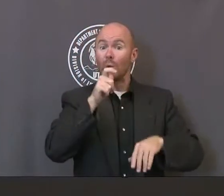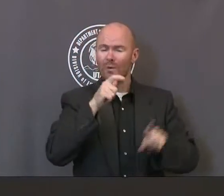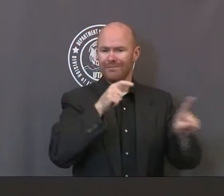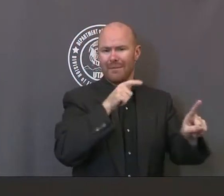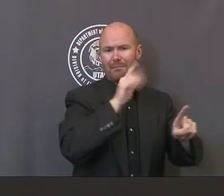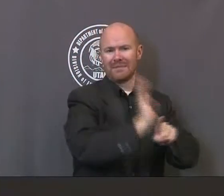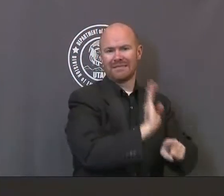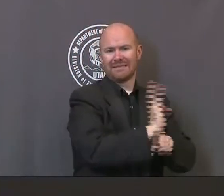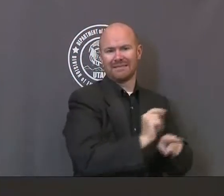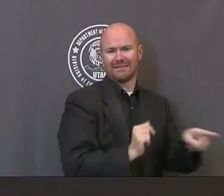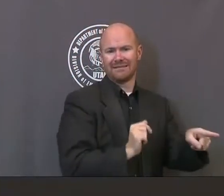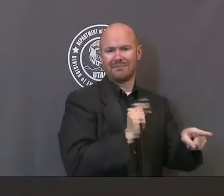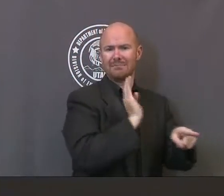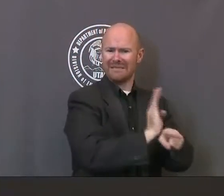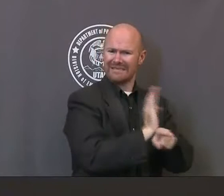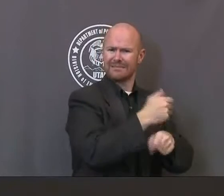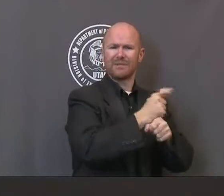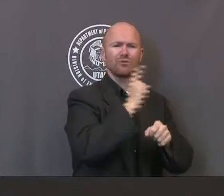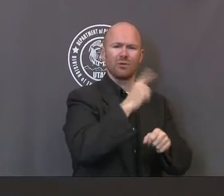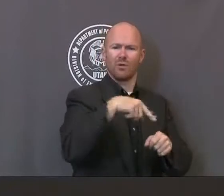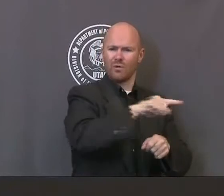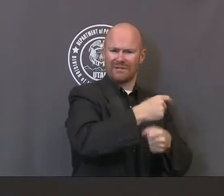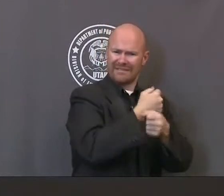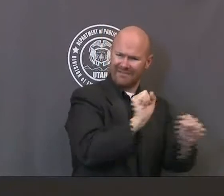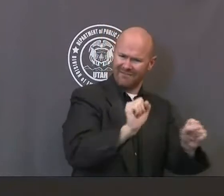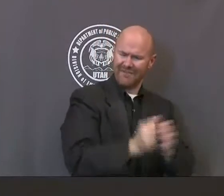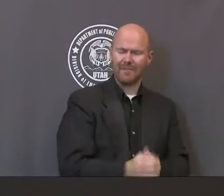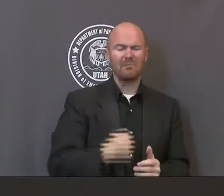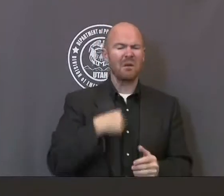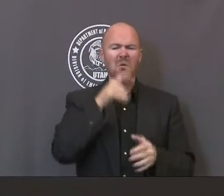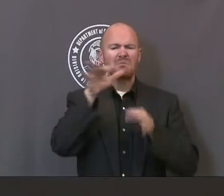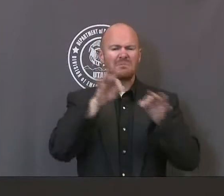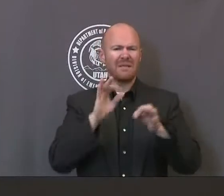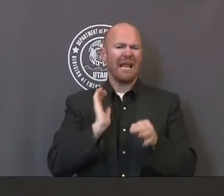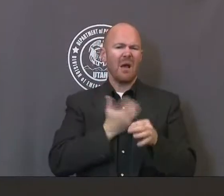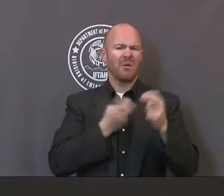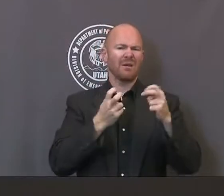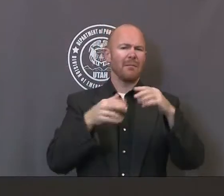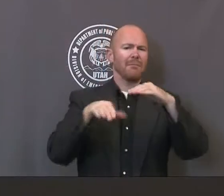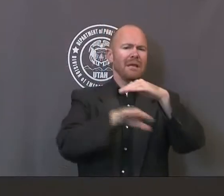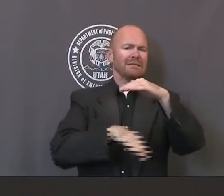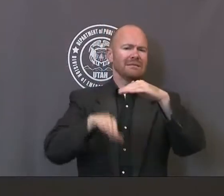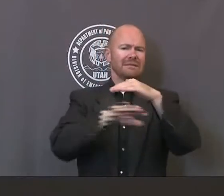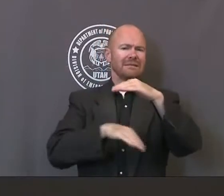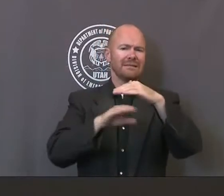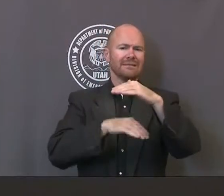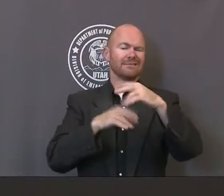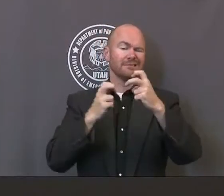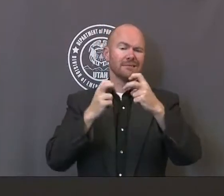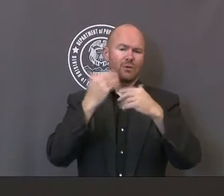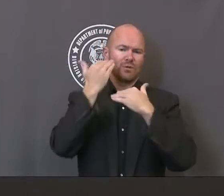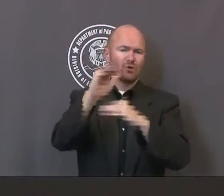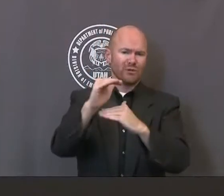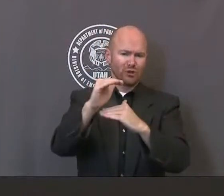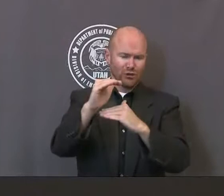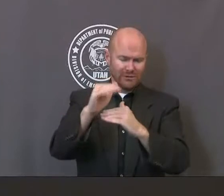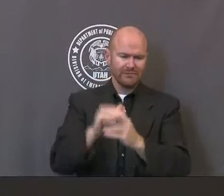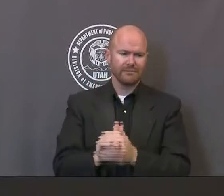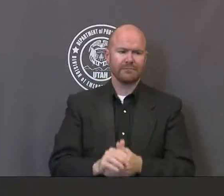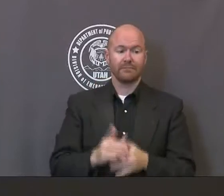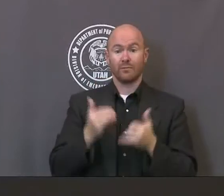individuals. So here's the basic restrictions and the recommendations when we look at them at play. First of all, there's a focus